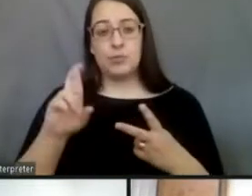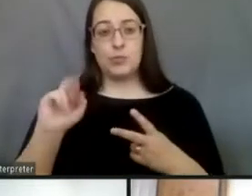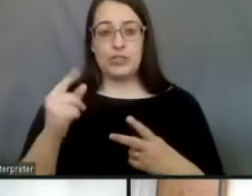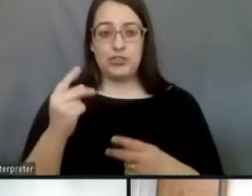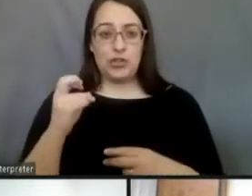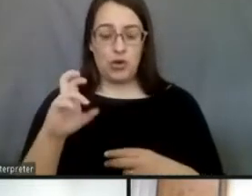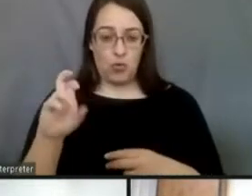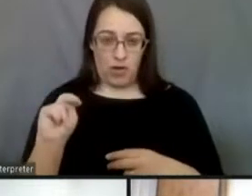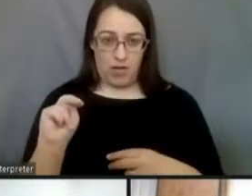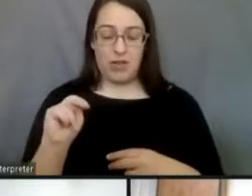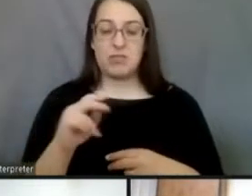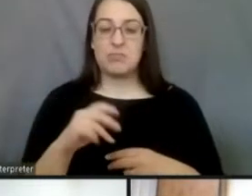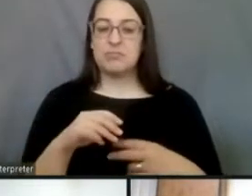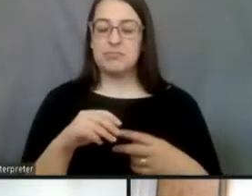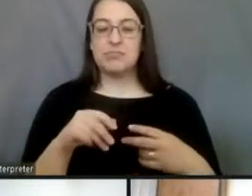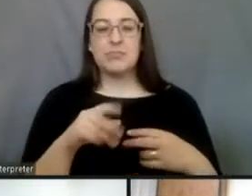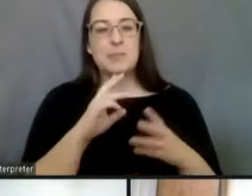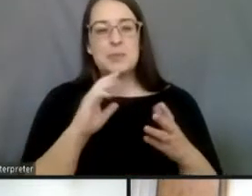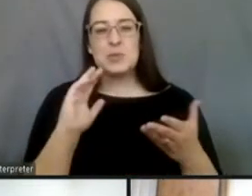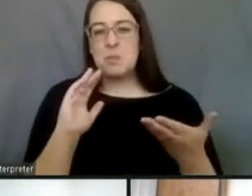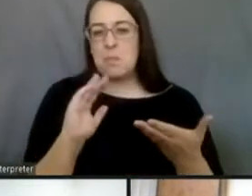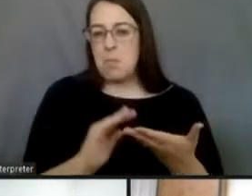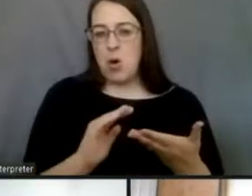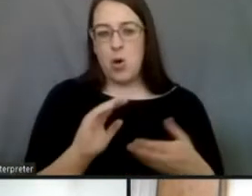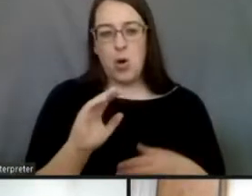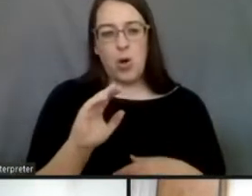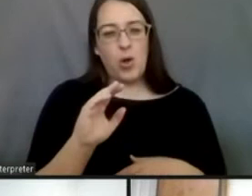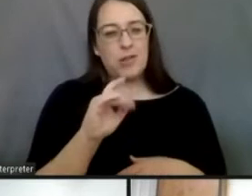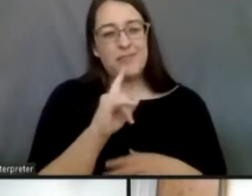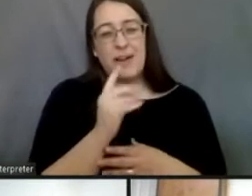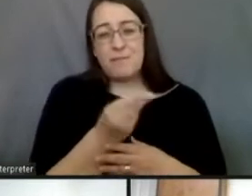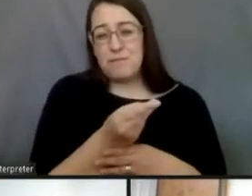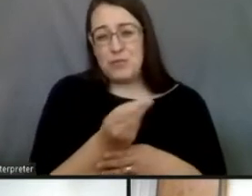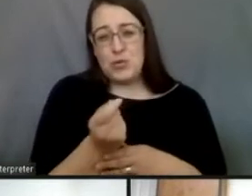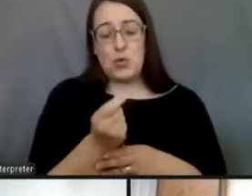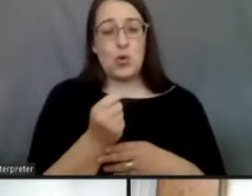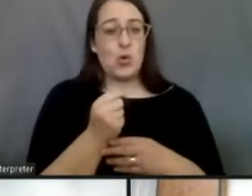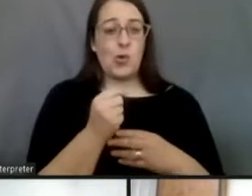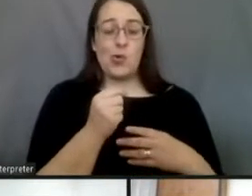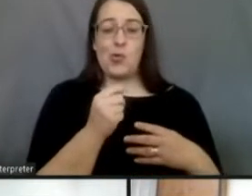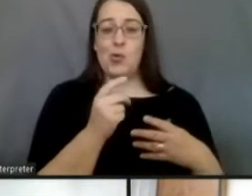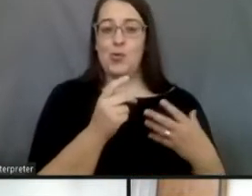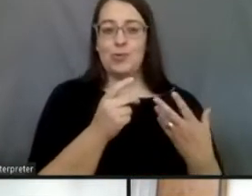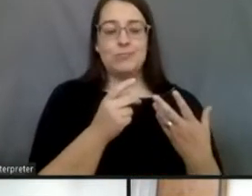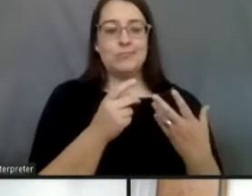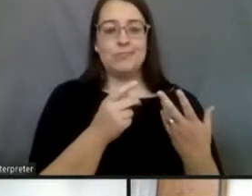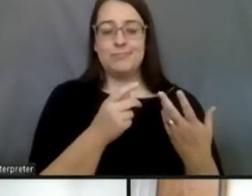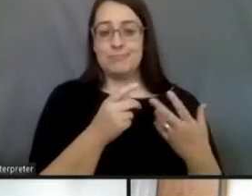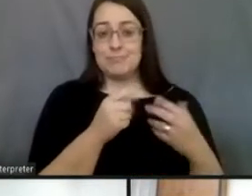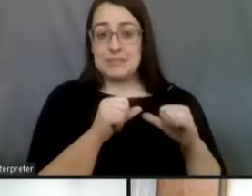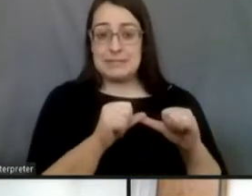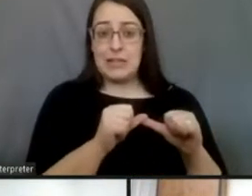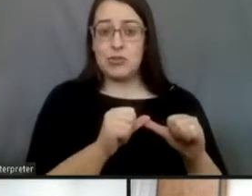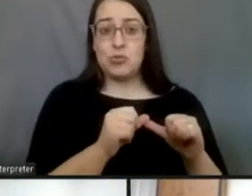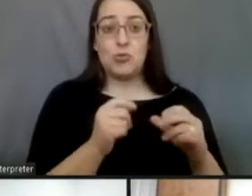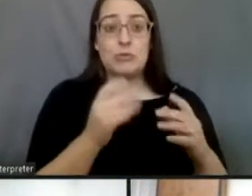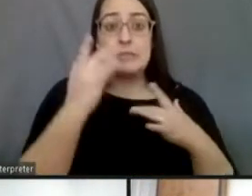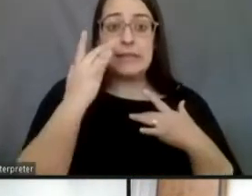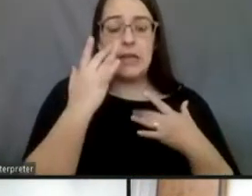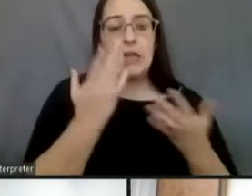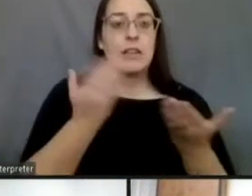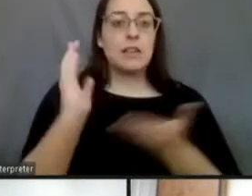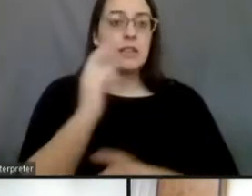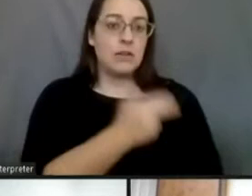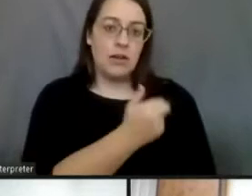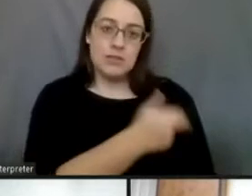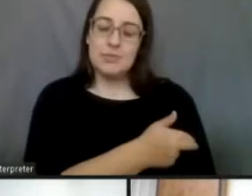small percentage of those have ended up resulting in an infection that required a hospitalization thereafter. So it has